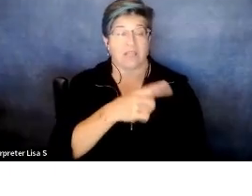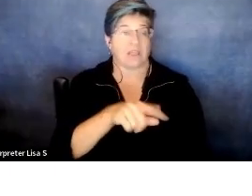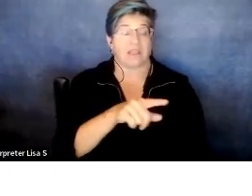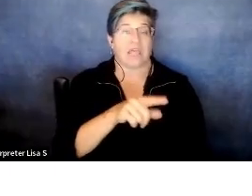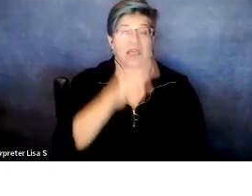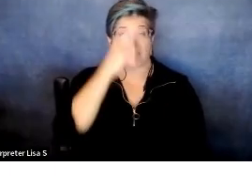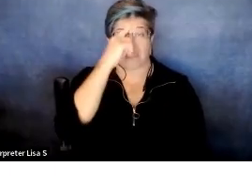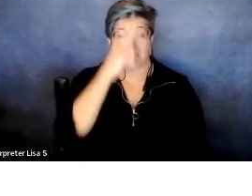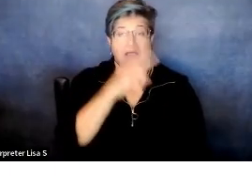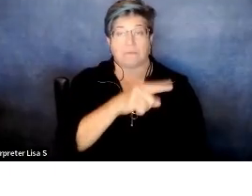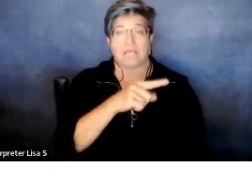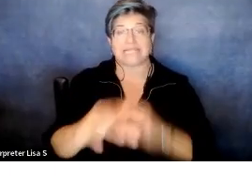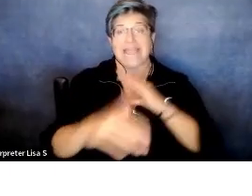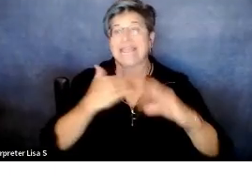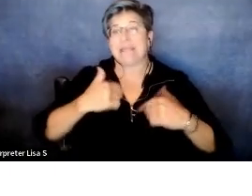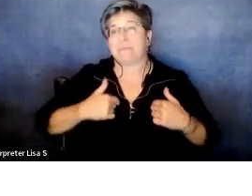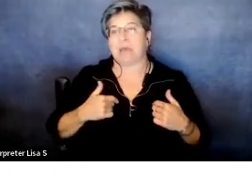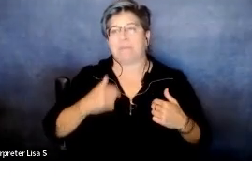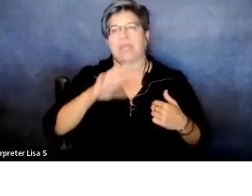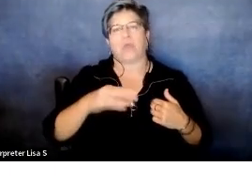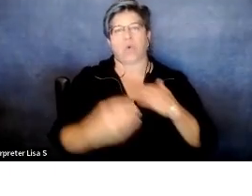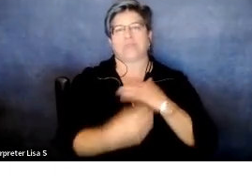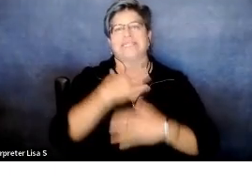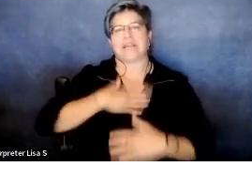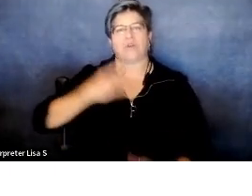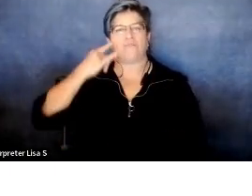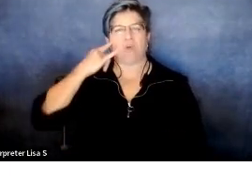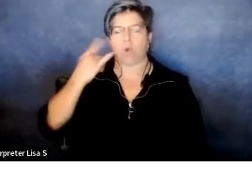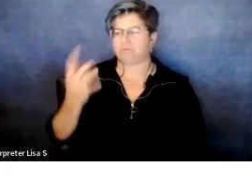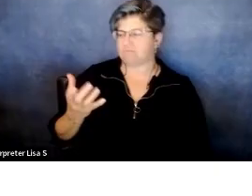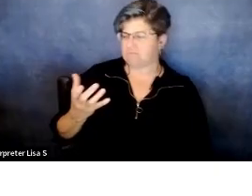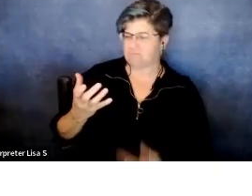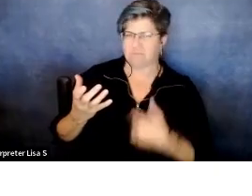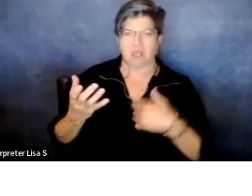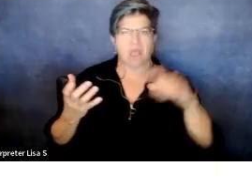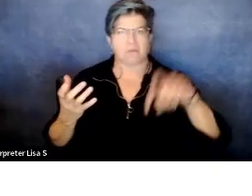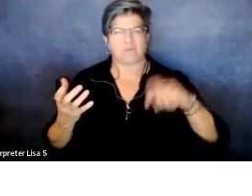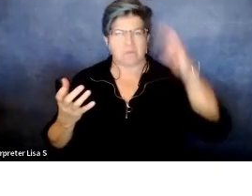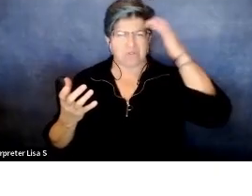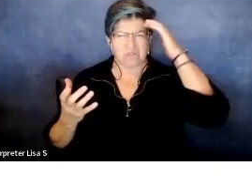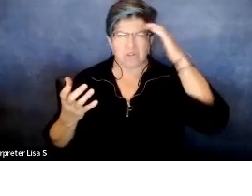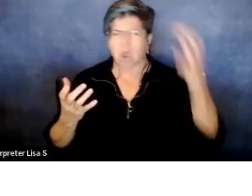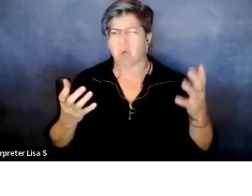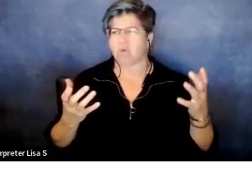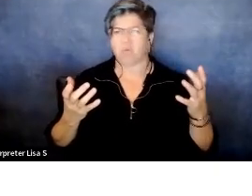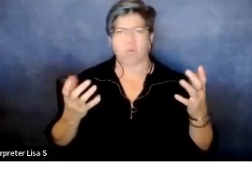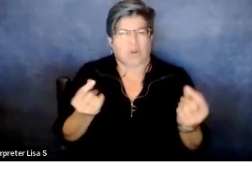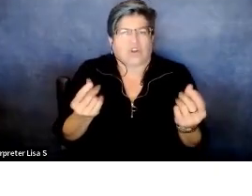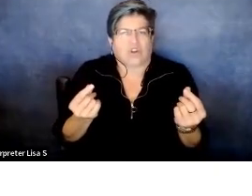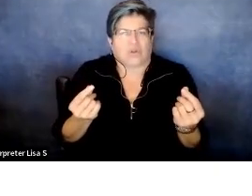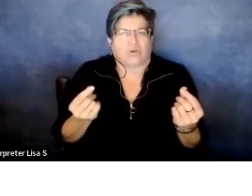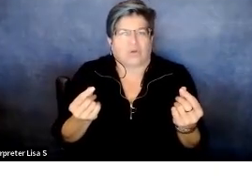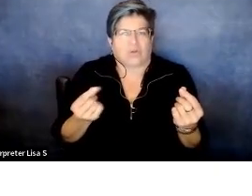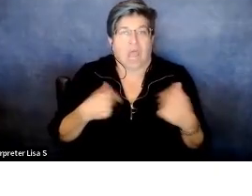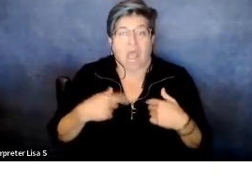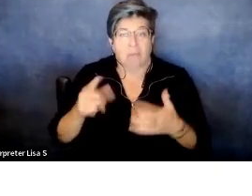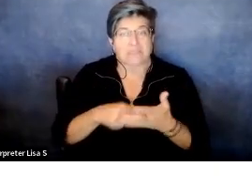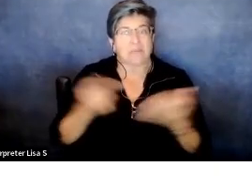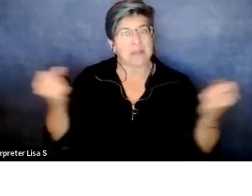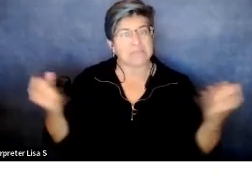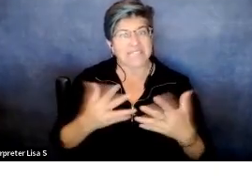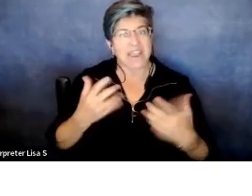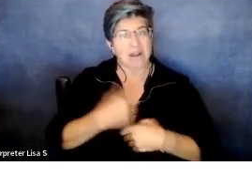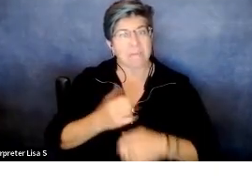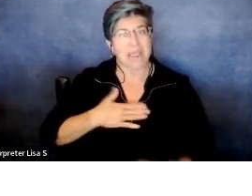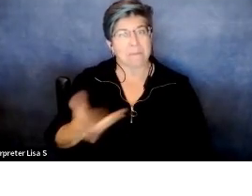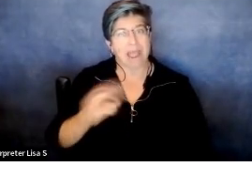because they email it to us or send it to our phone, we're just supposed to automatically get up and go do it. I'm sometimes scared to make my